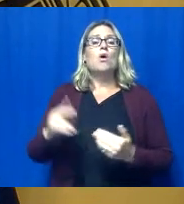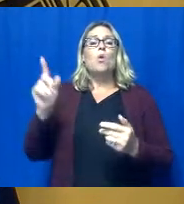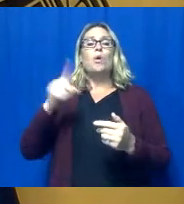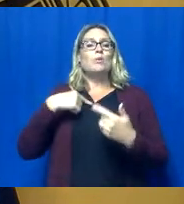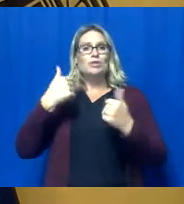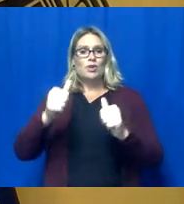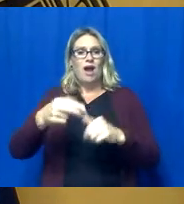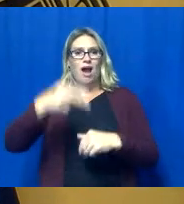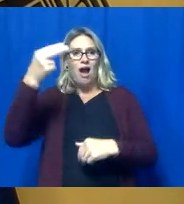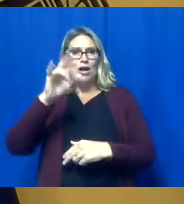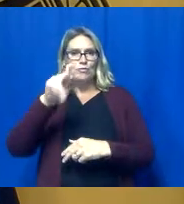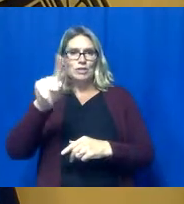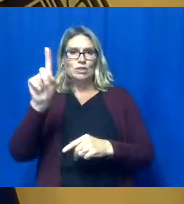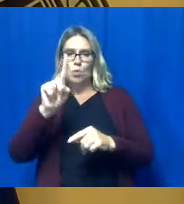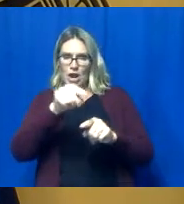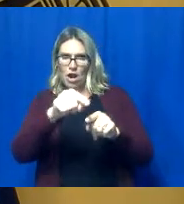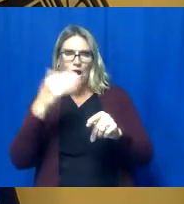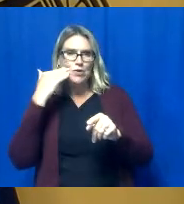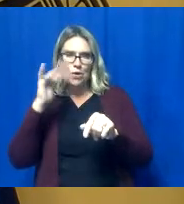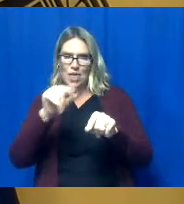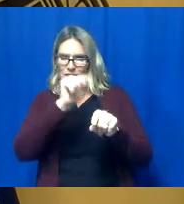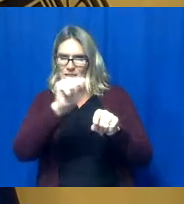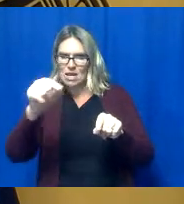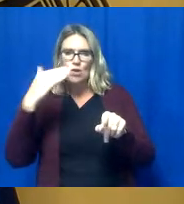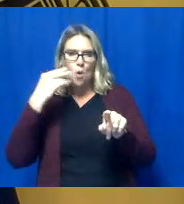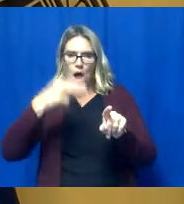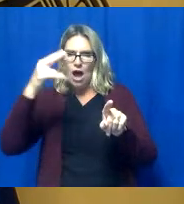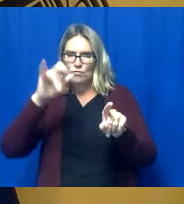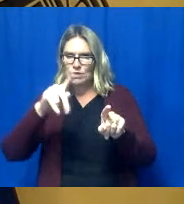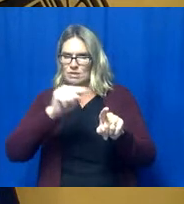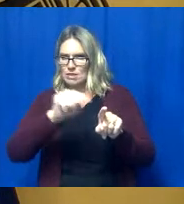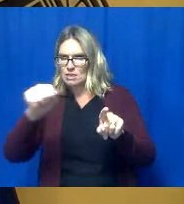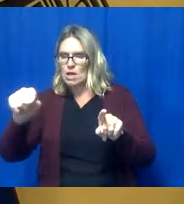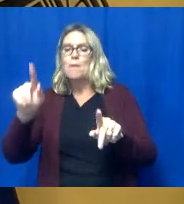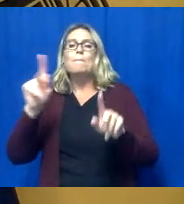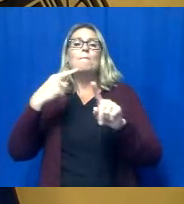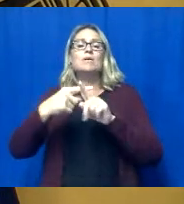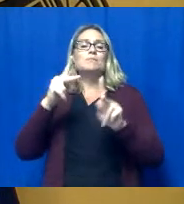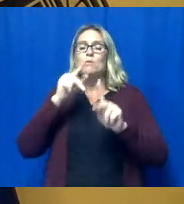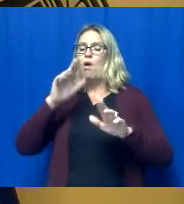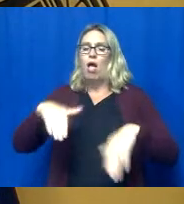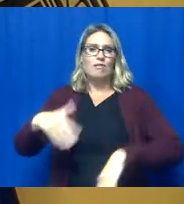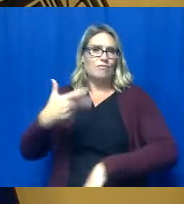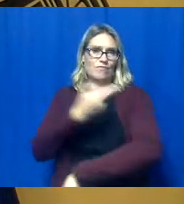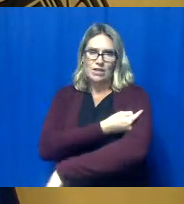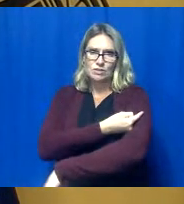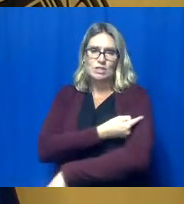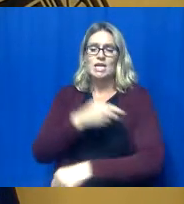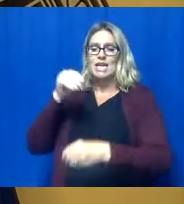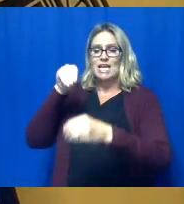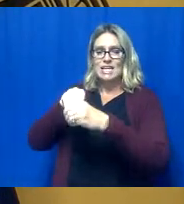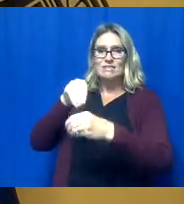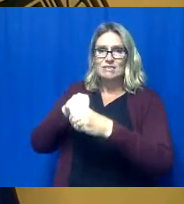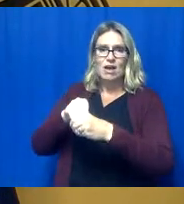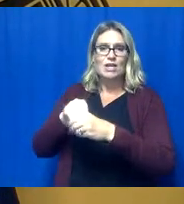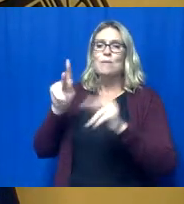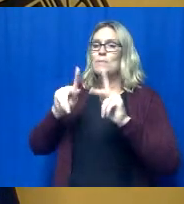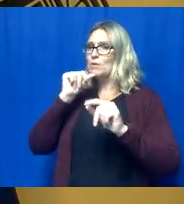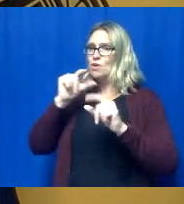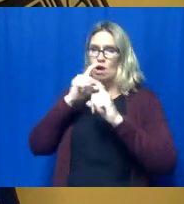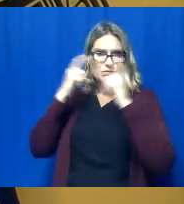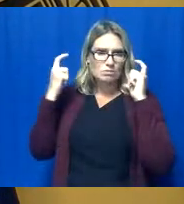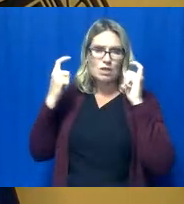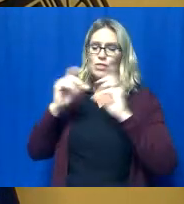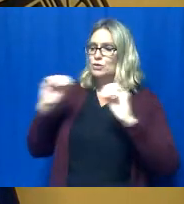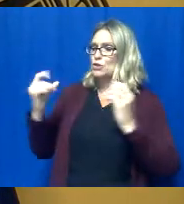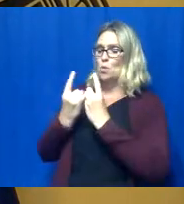we knew transmission was occurring, predominantly among unvaccinated folks in indoor settings, not wearing masks and no distancing.